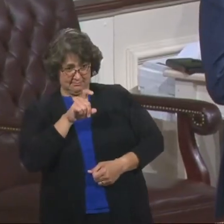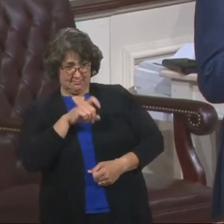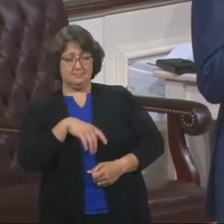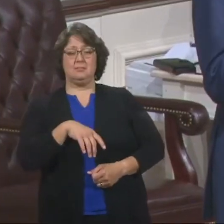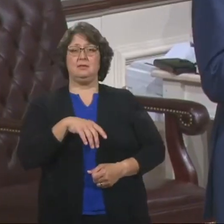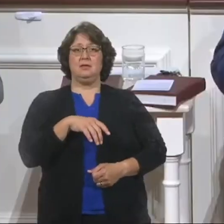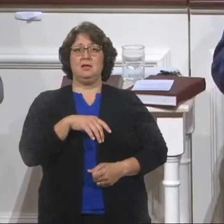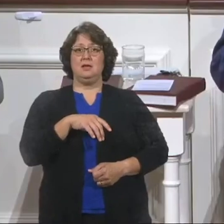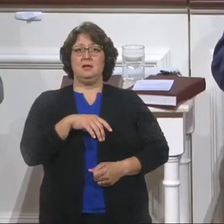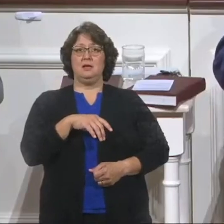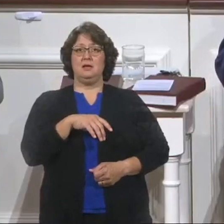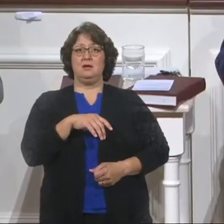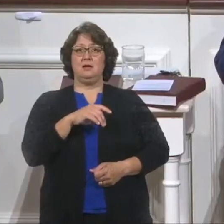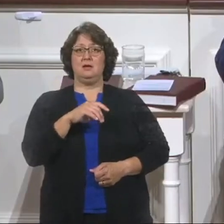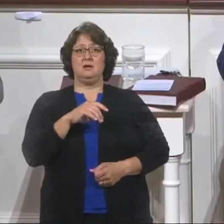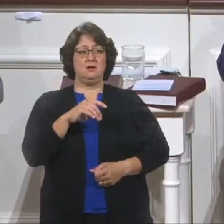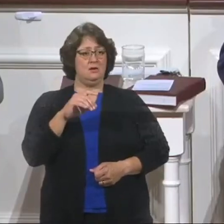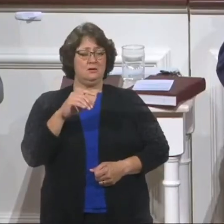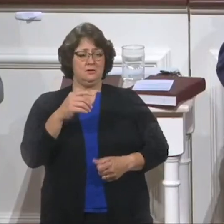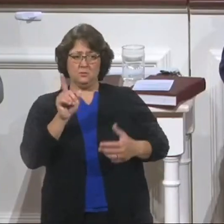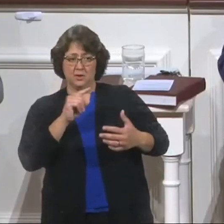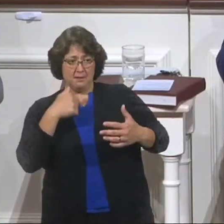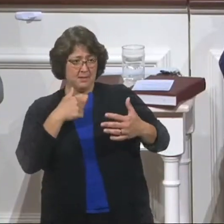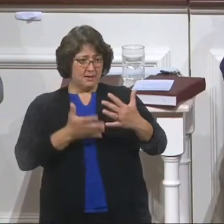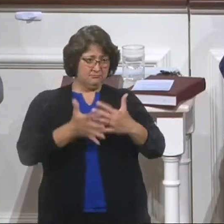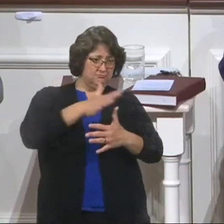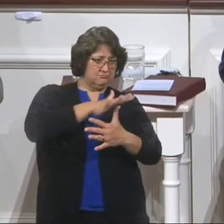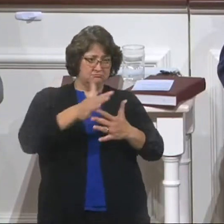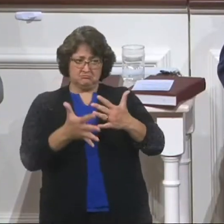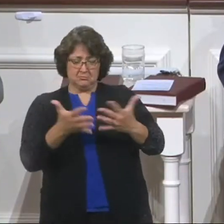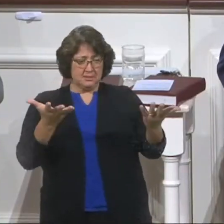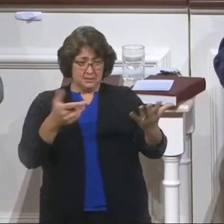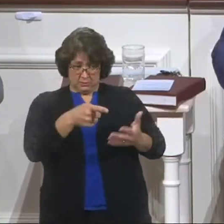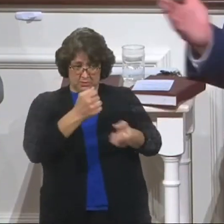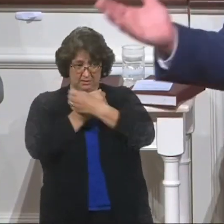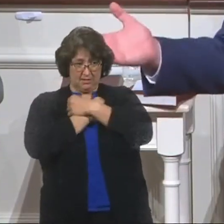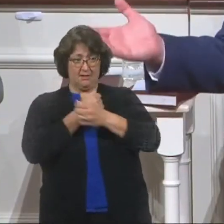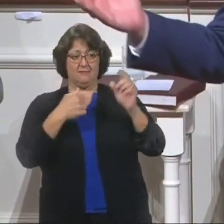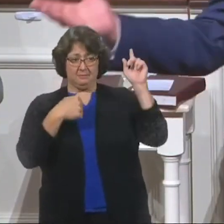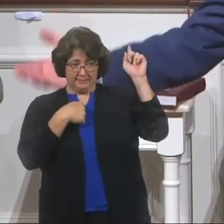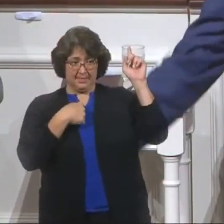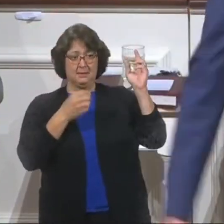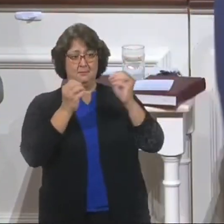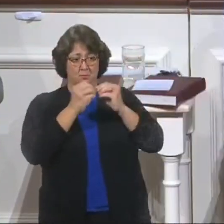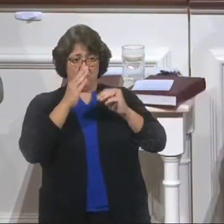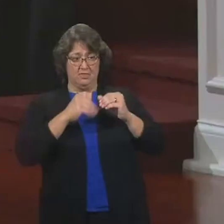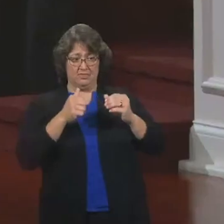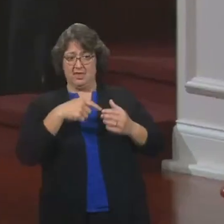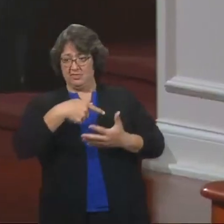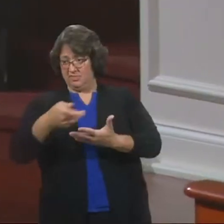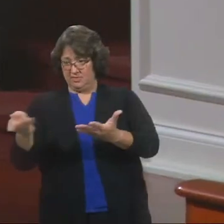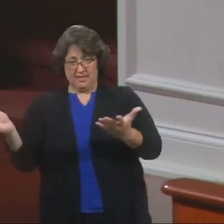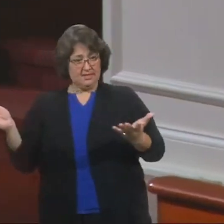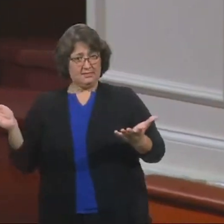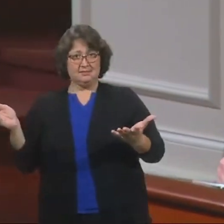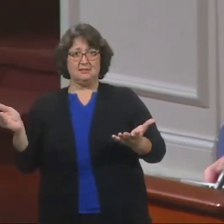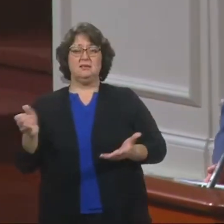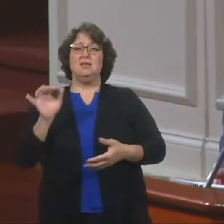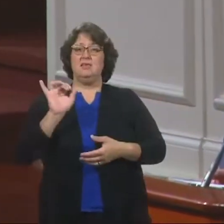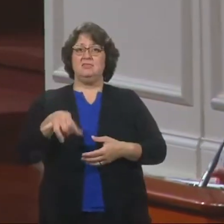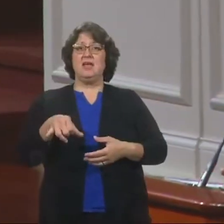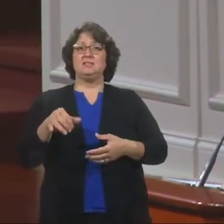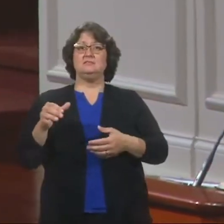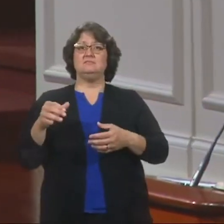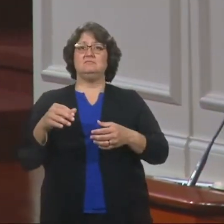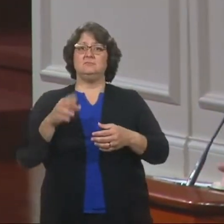Where am I? Where am I in your significance? Do you love me? More than these, assuming it was the pile of fish that he had